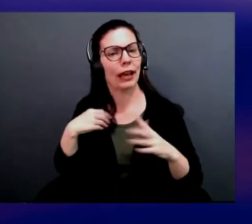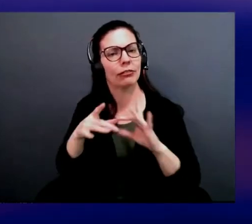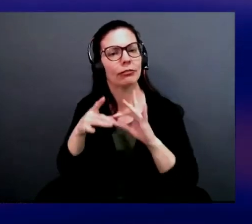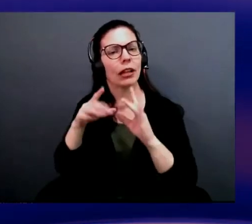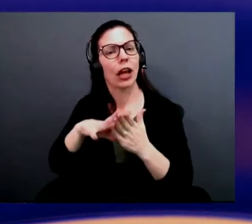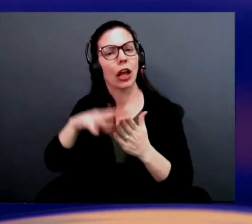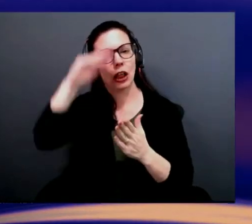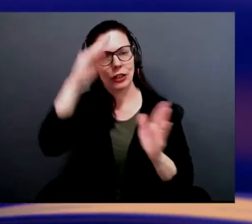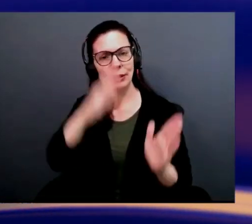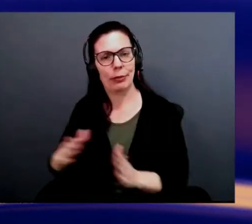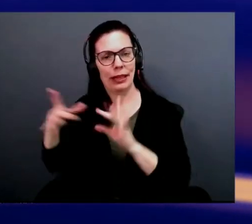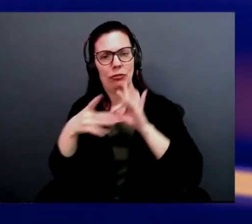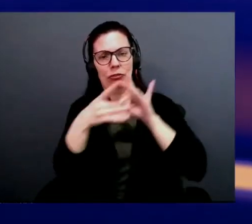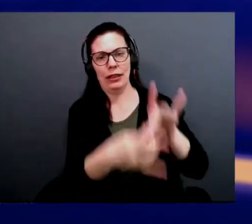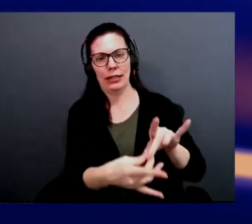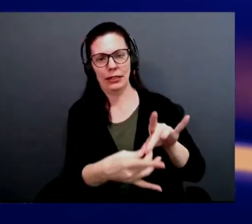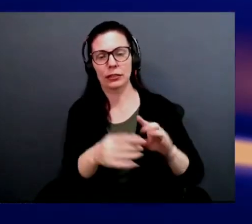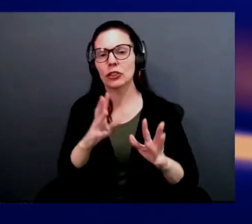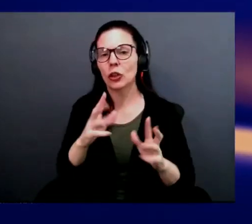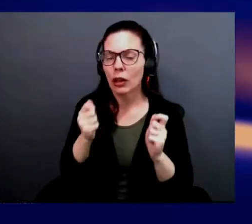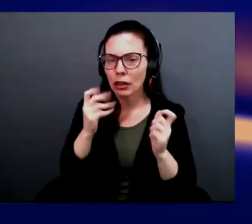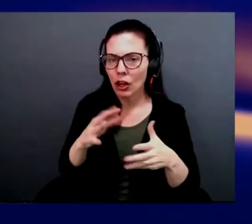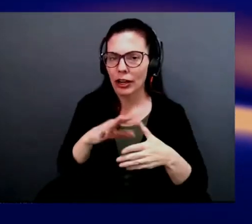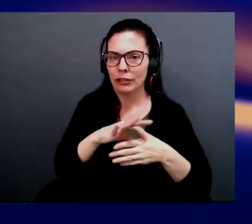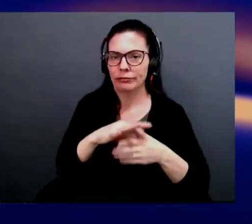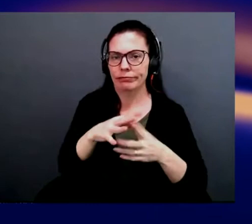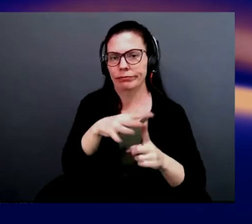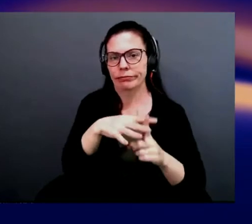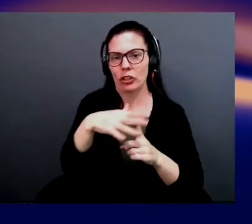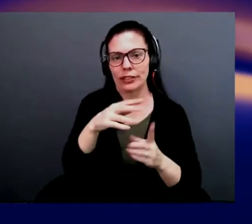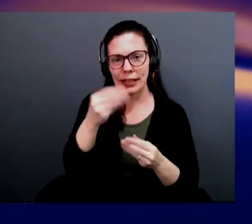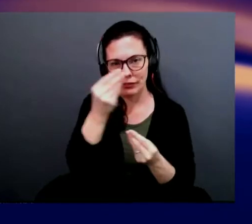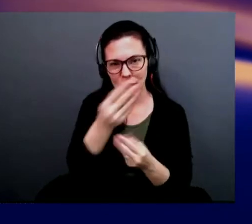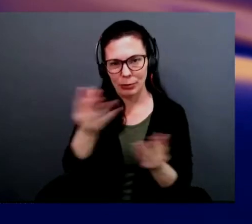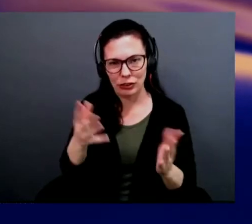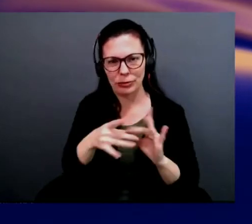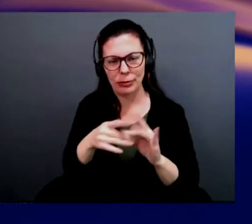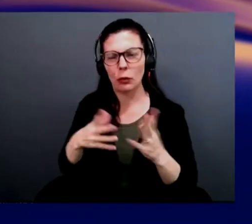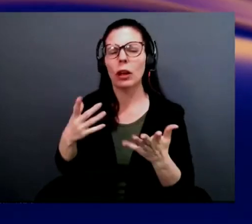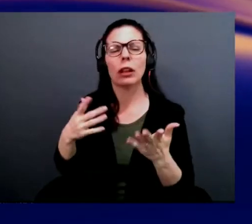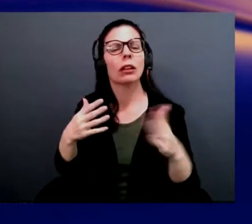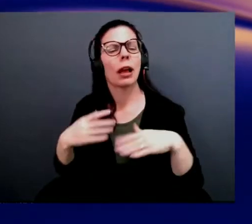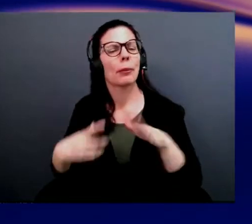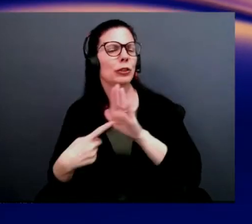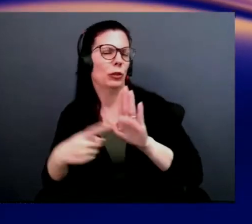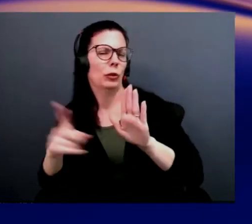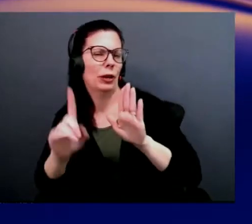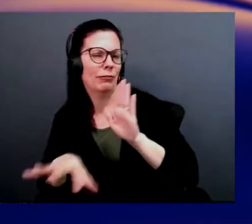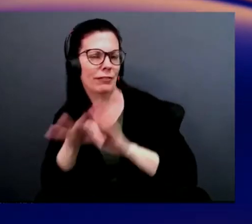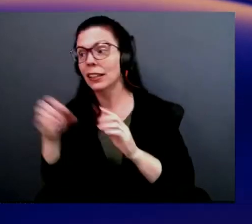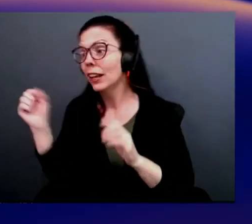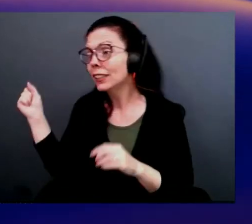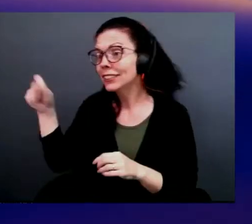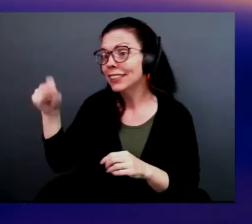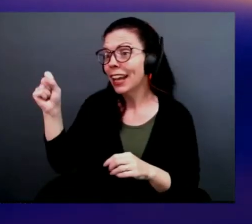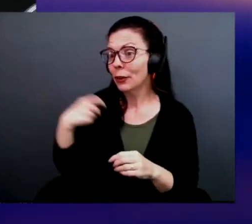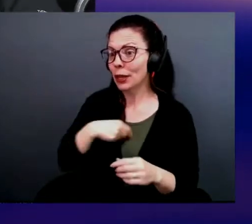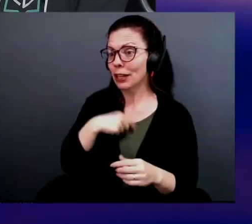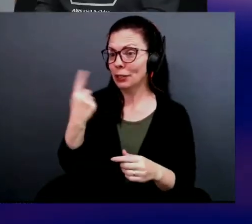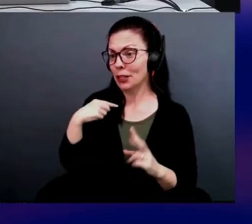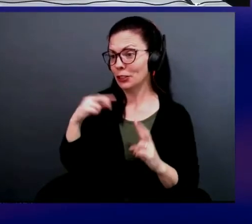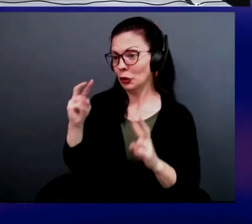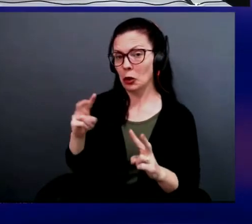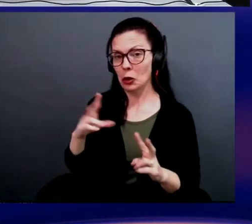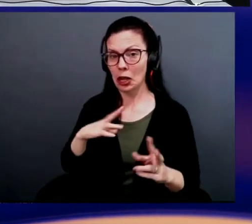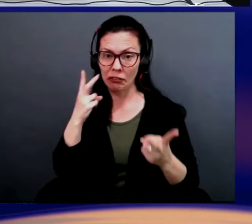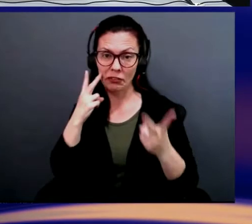see lots of content respective to that. Actually, why don't we jump into that and show you where to get that content? Let's take a look. Yeah. You got something to look at. Okay, I'm a visual